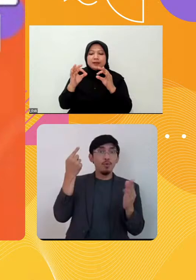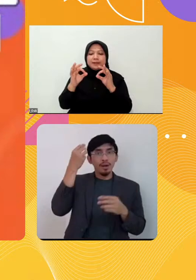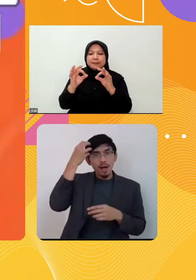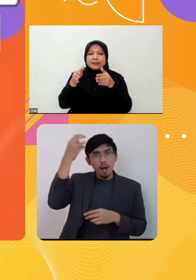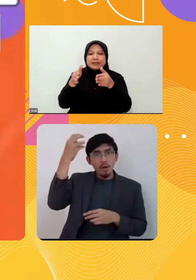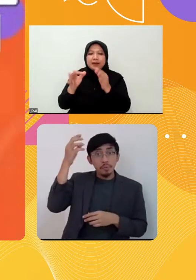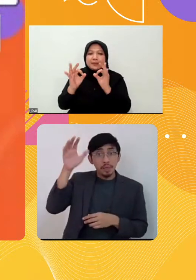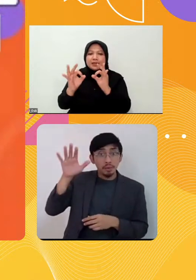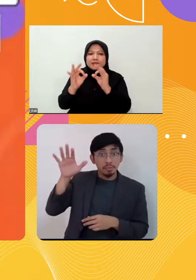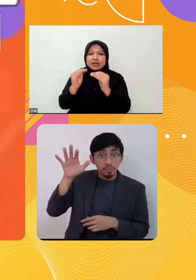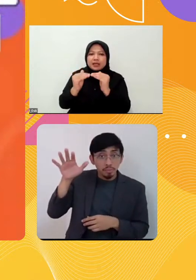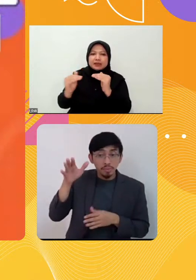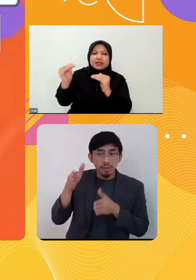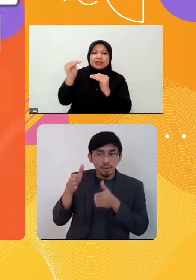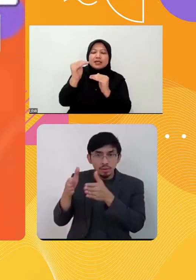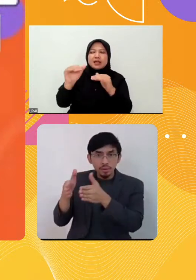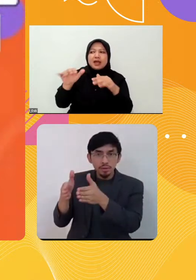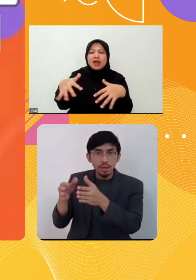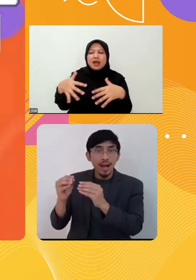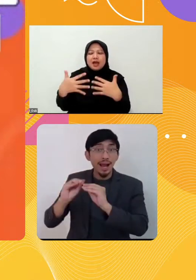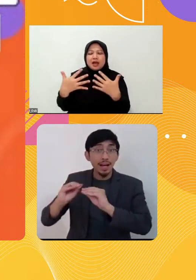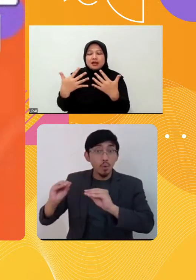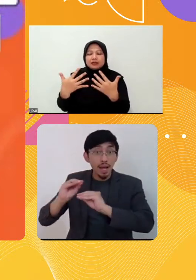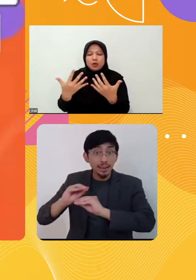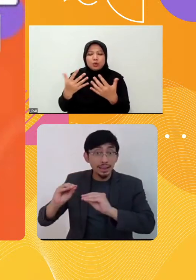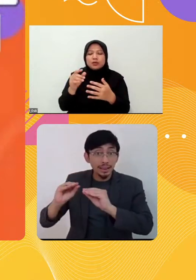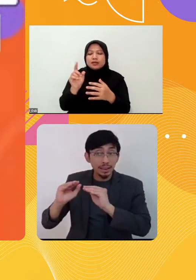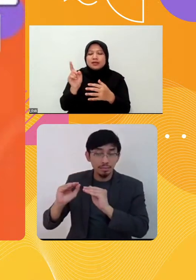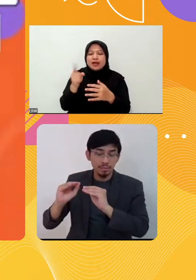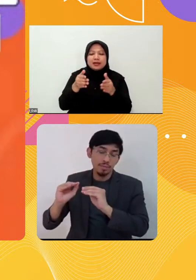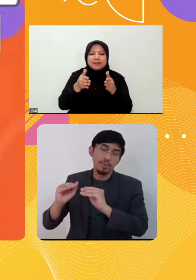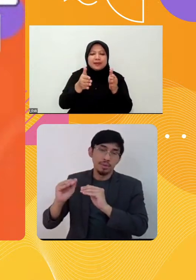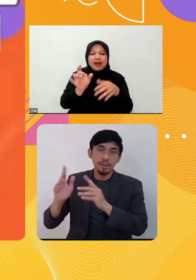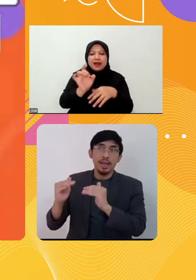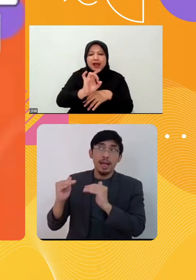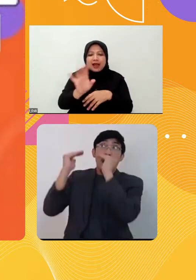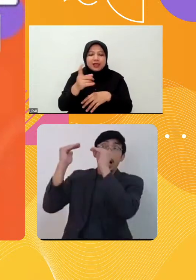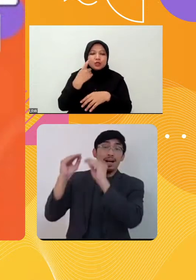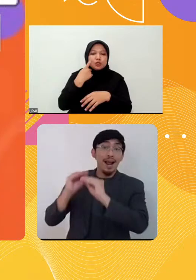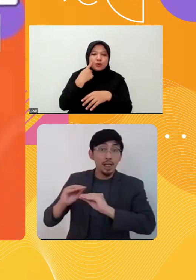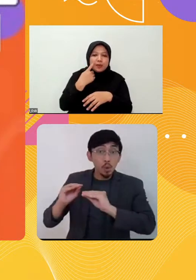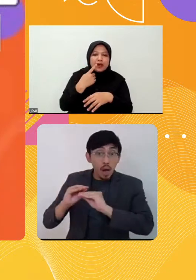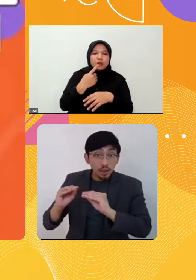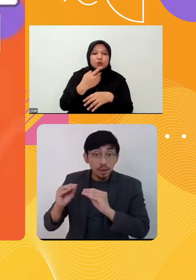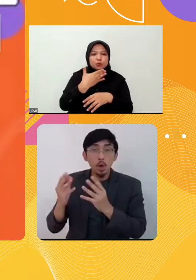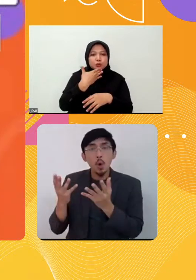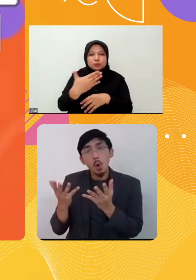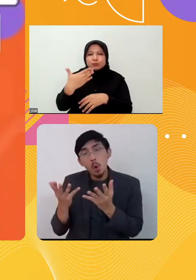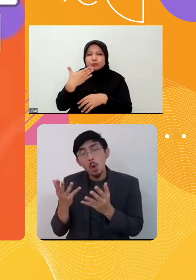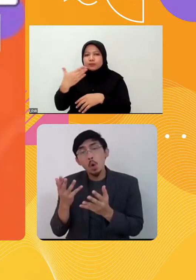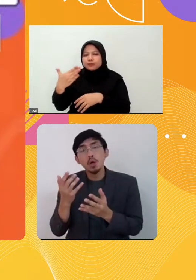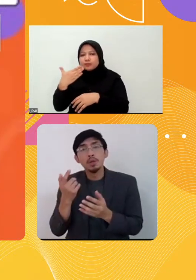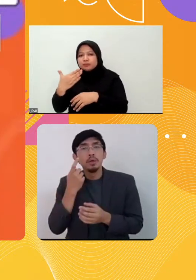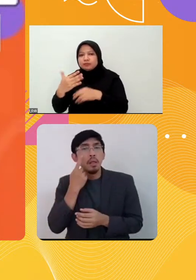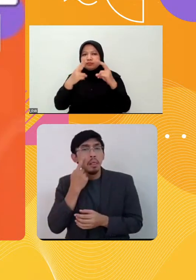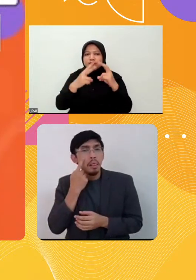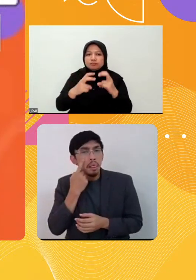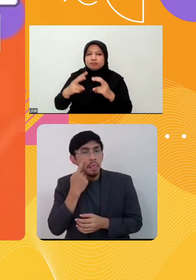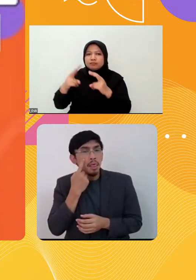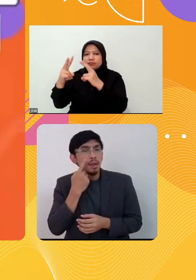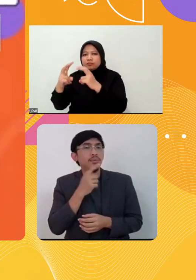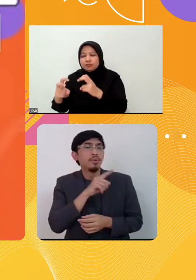then how we also try to say or discuss with